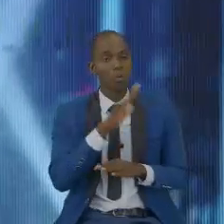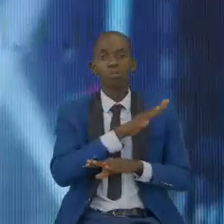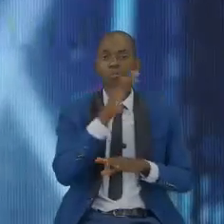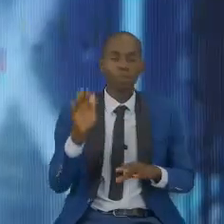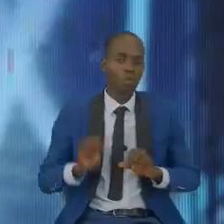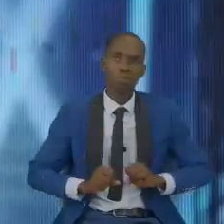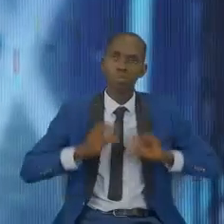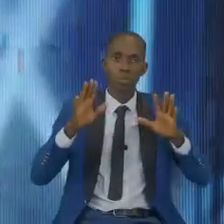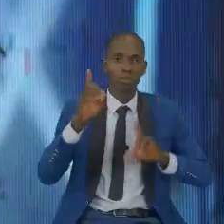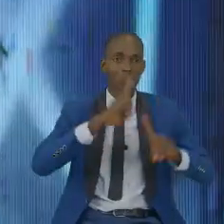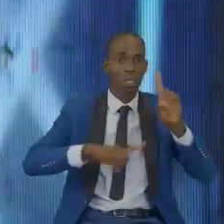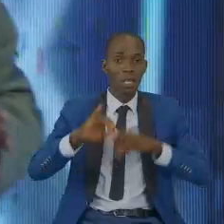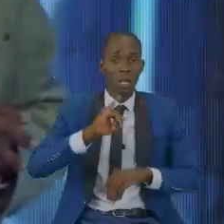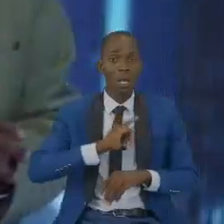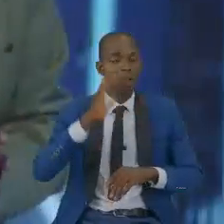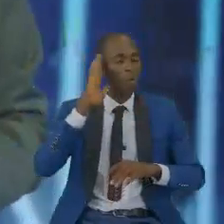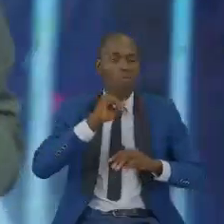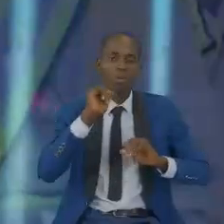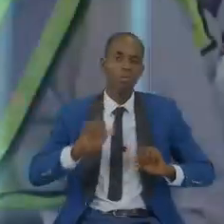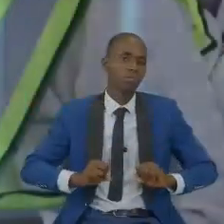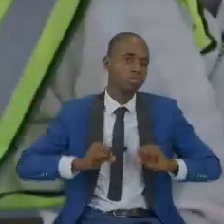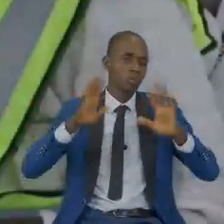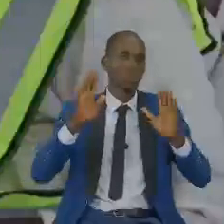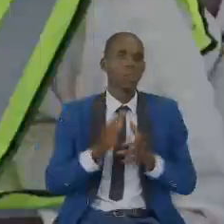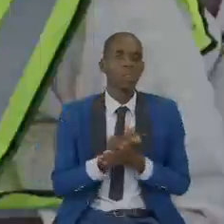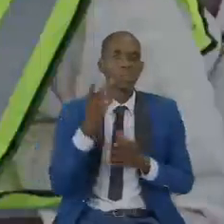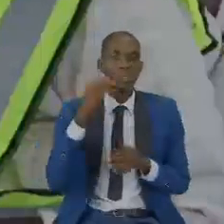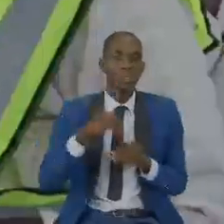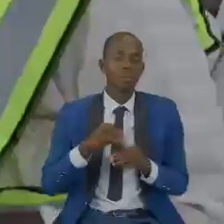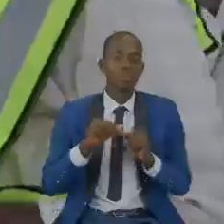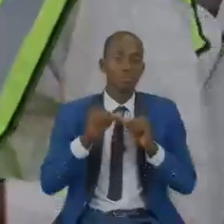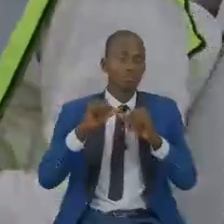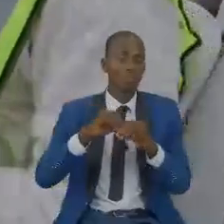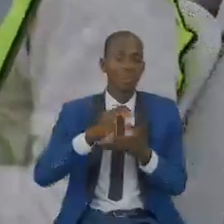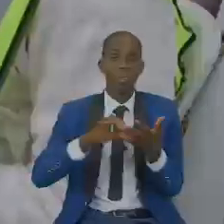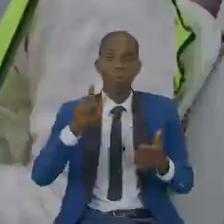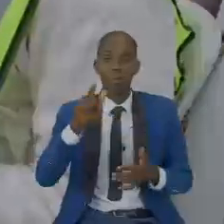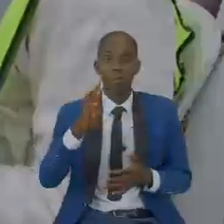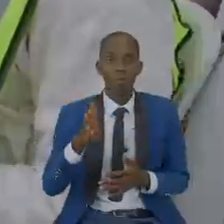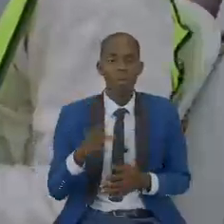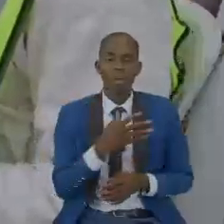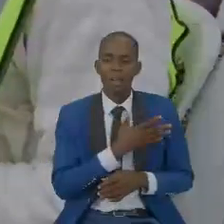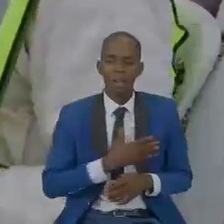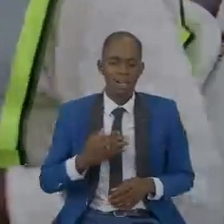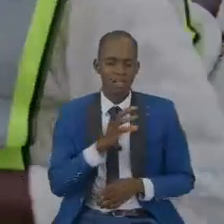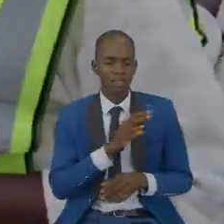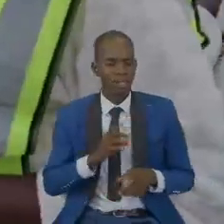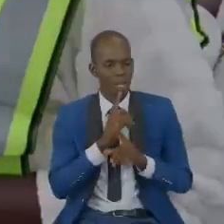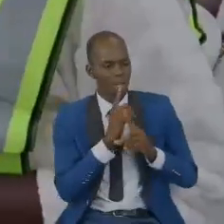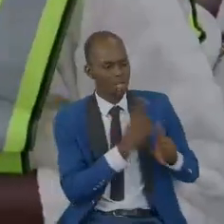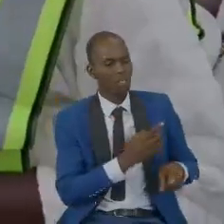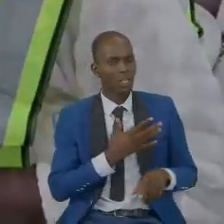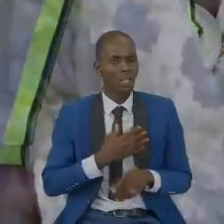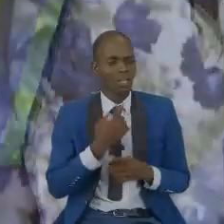not give up. Look at verse 24. In verse 24, but he answered and said, I am not